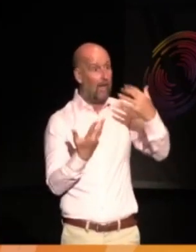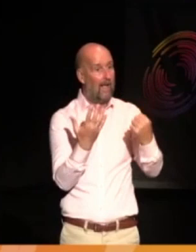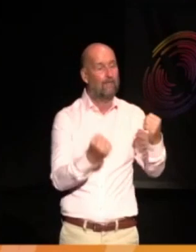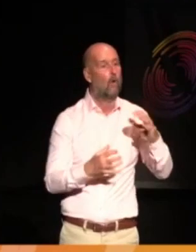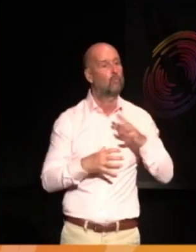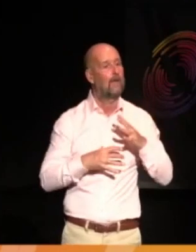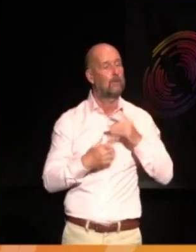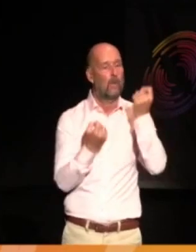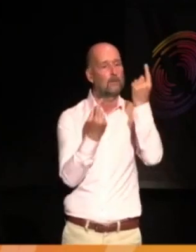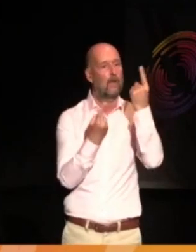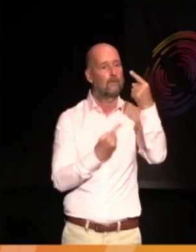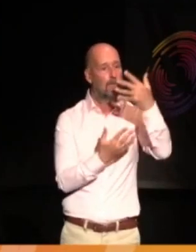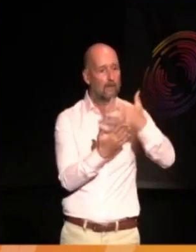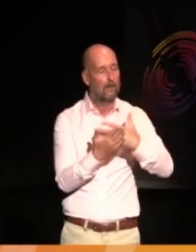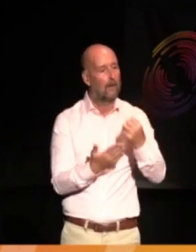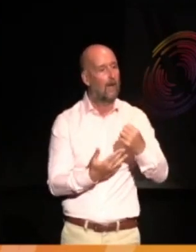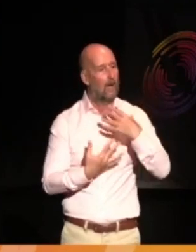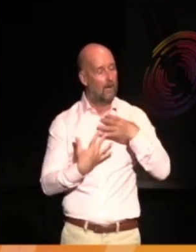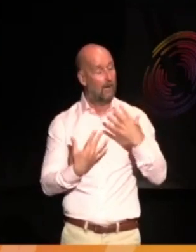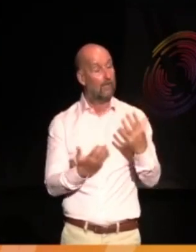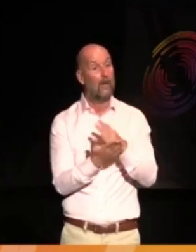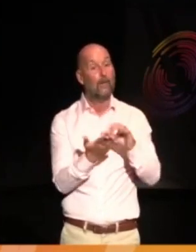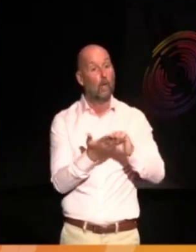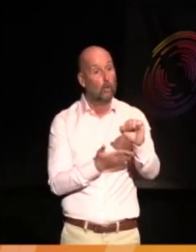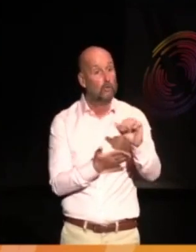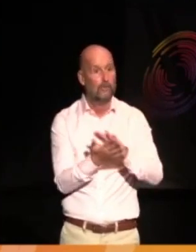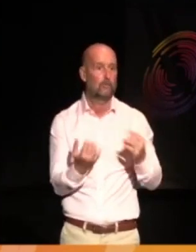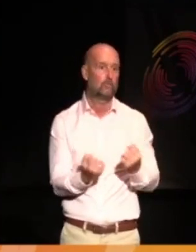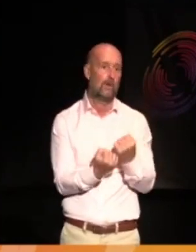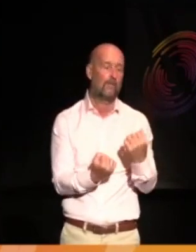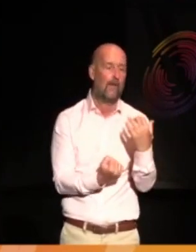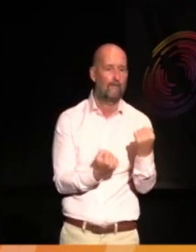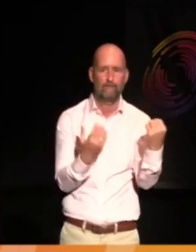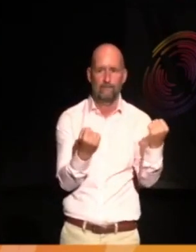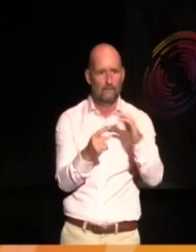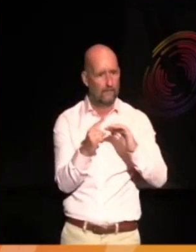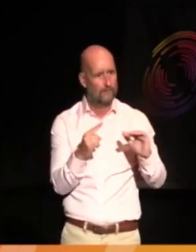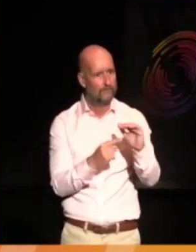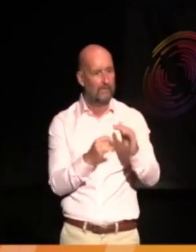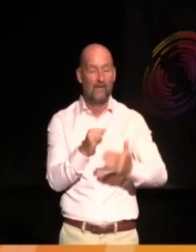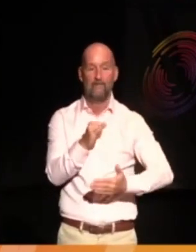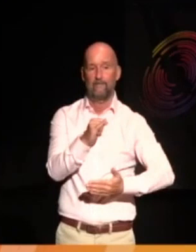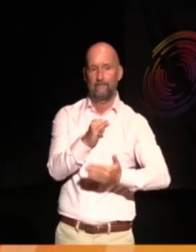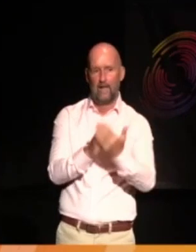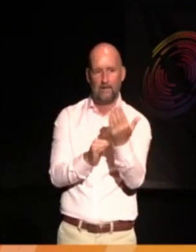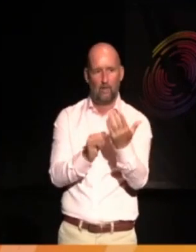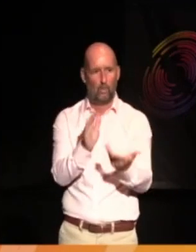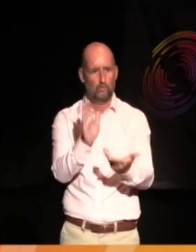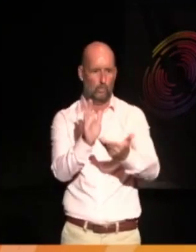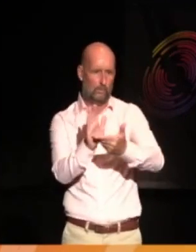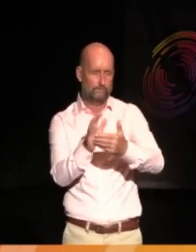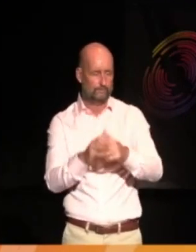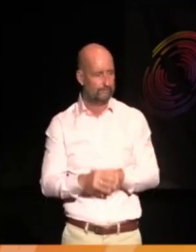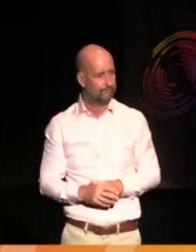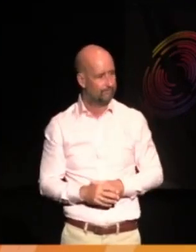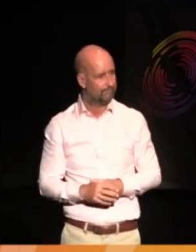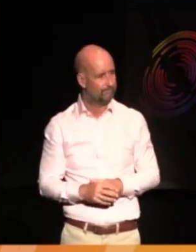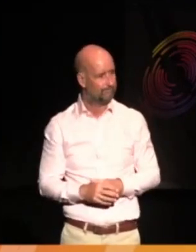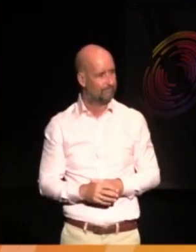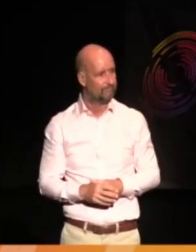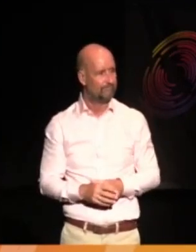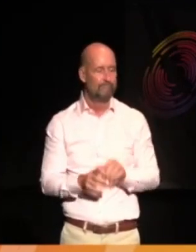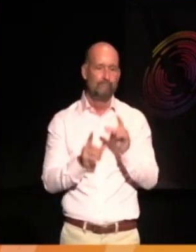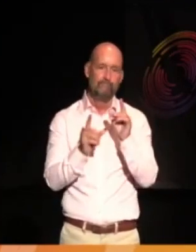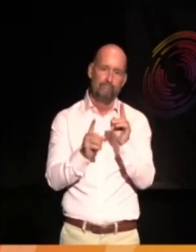our strength in that our culture is our strength. And that's everybody's culture. And the final thing I would say, and this